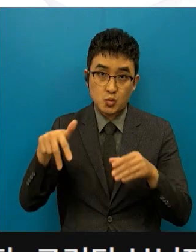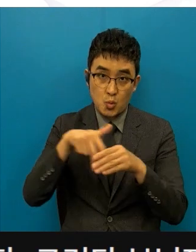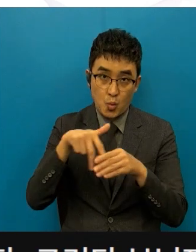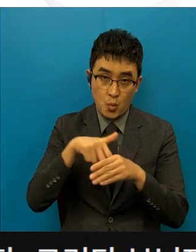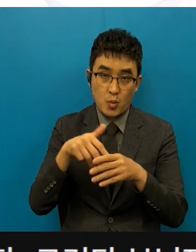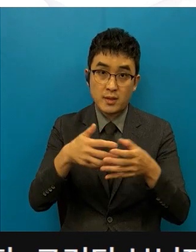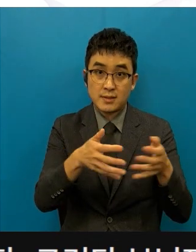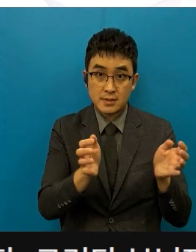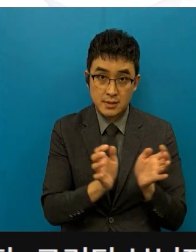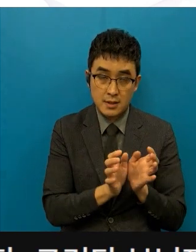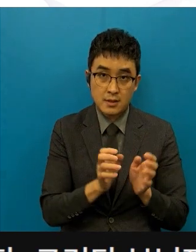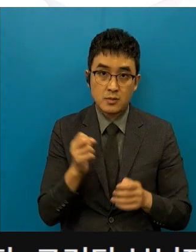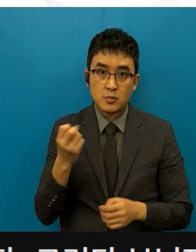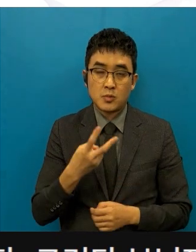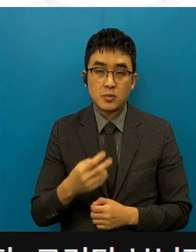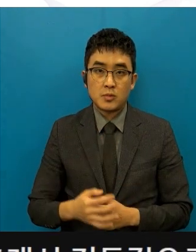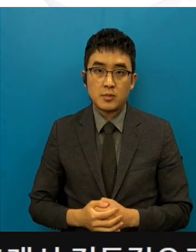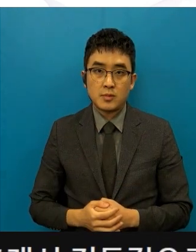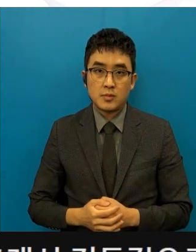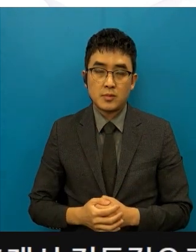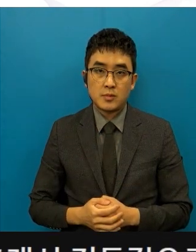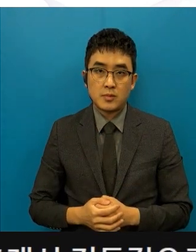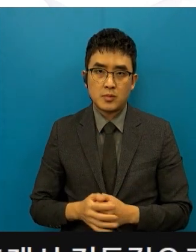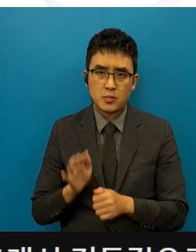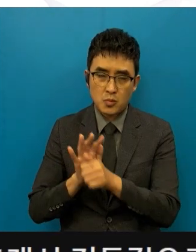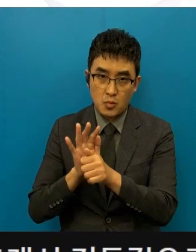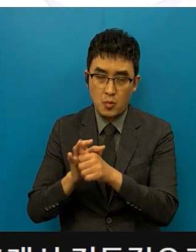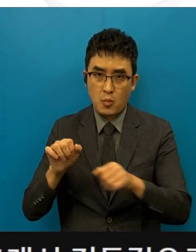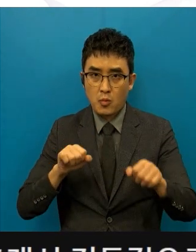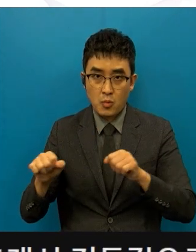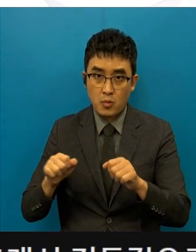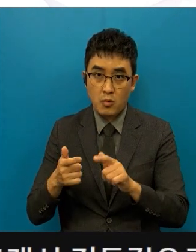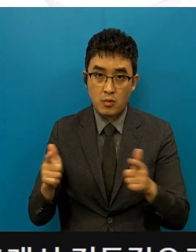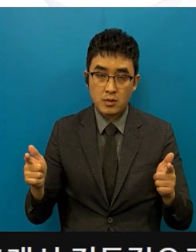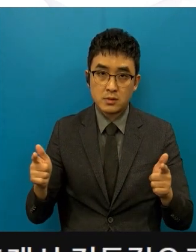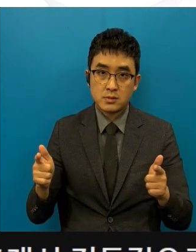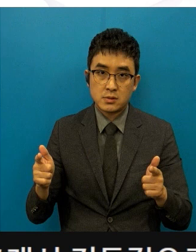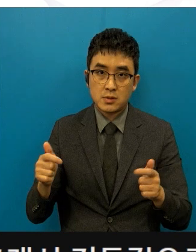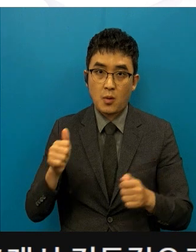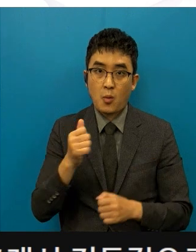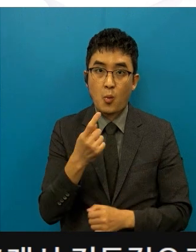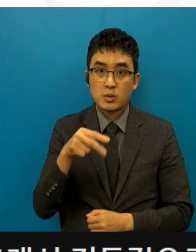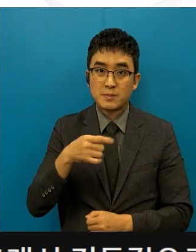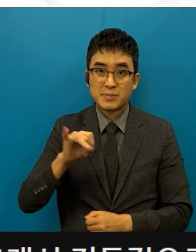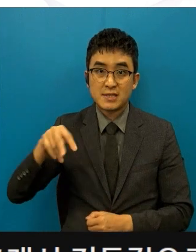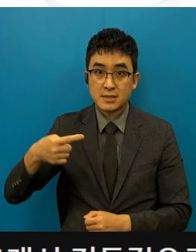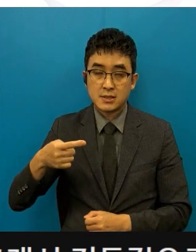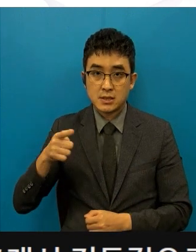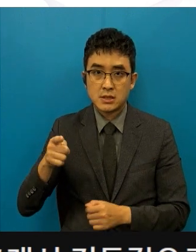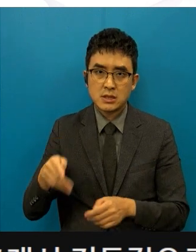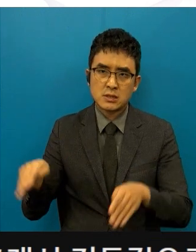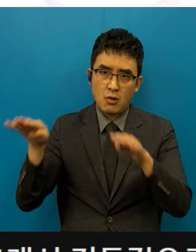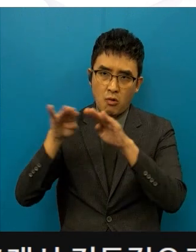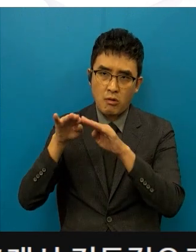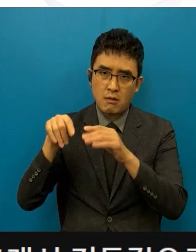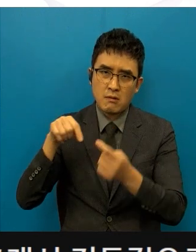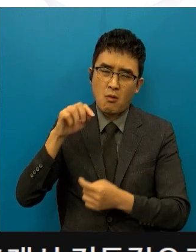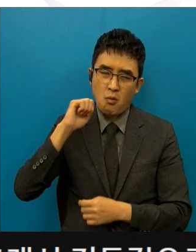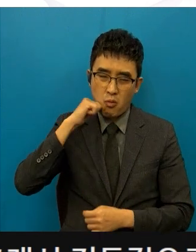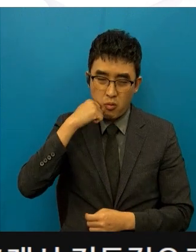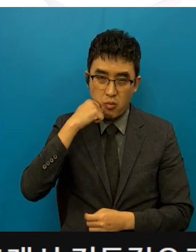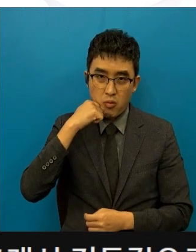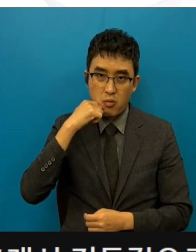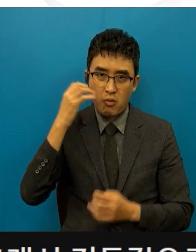faced difficulties. Moreover, the hospice care teams have been predominantly composed